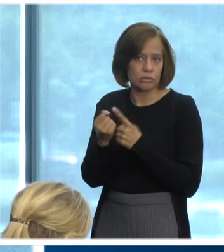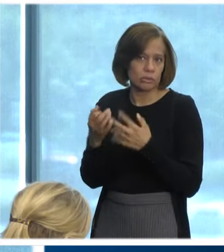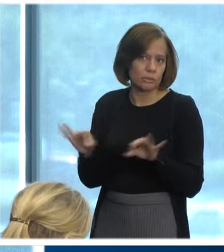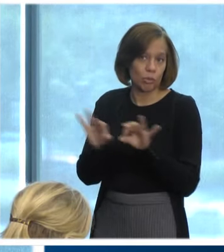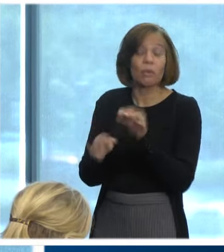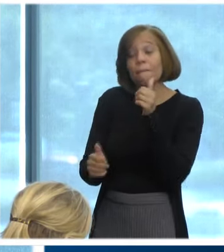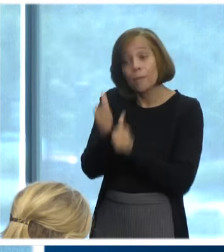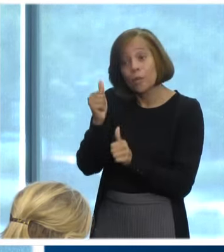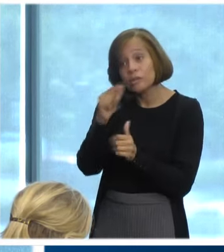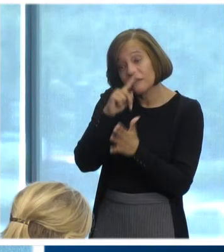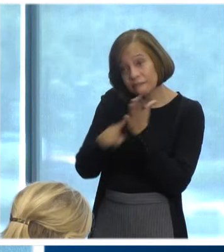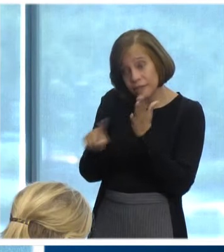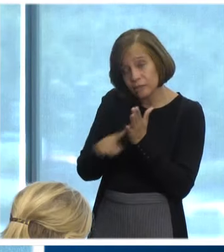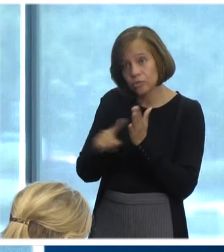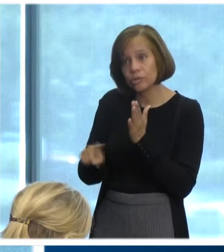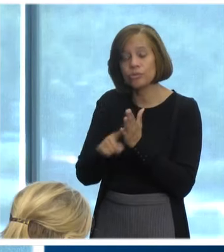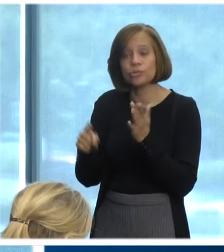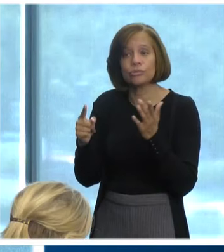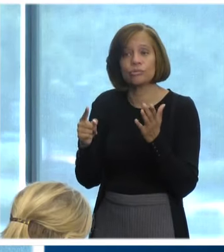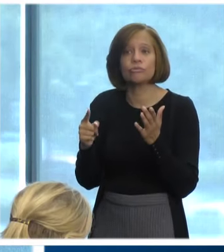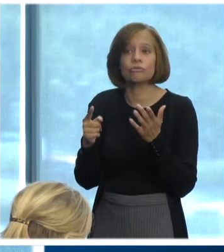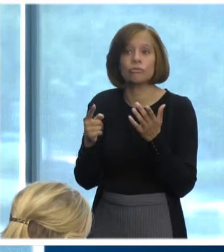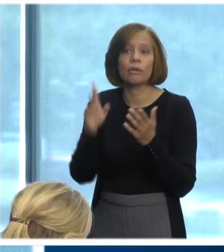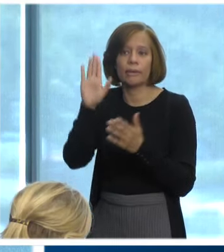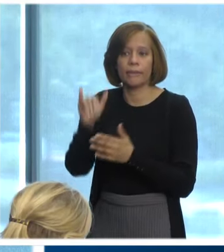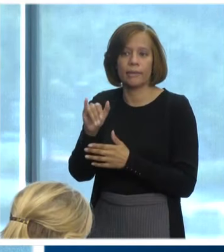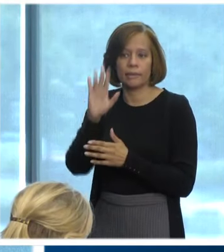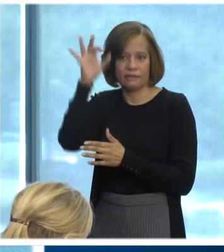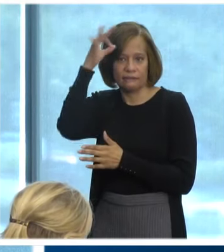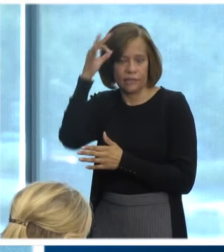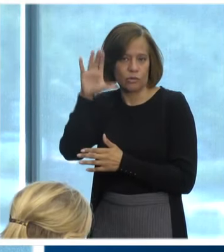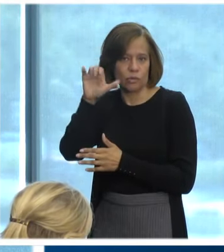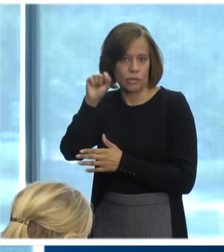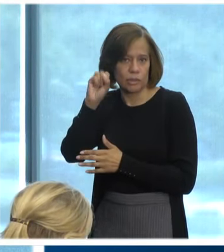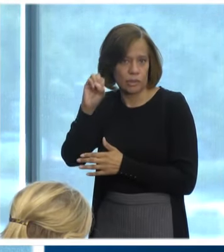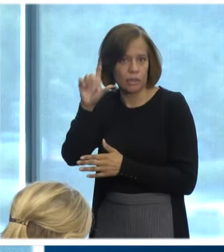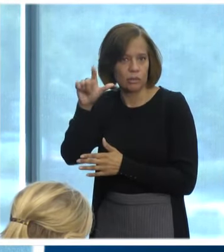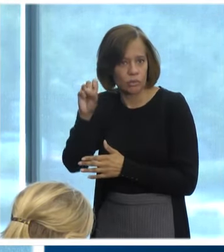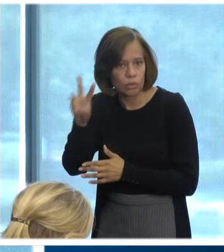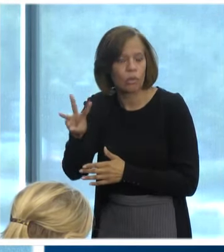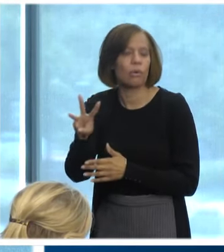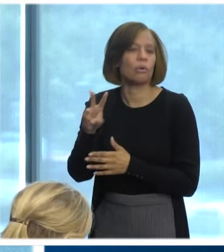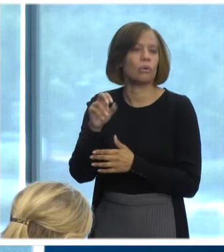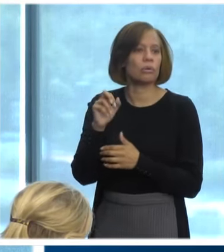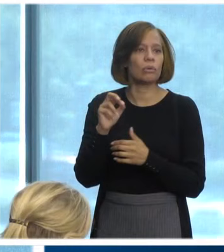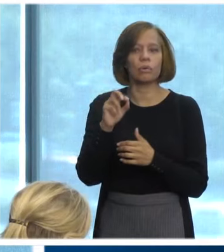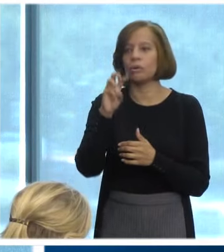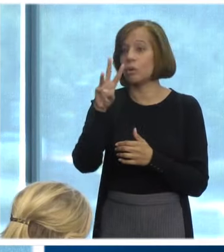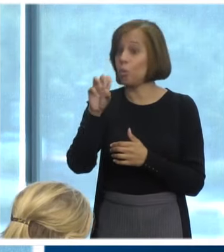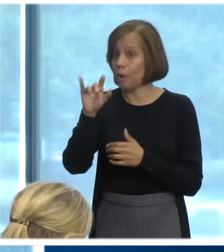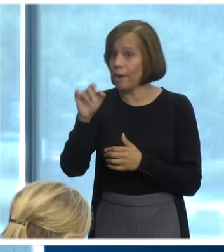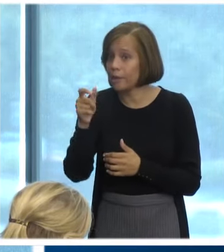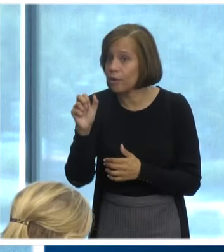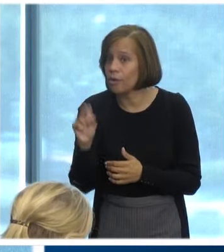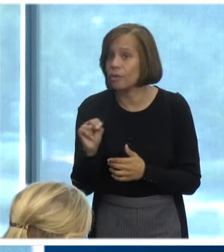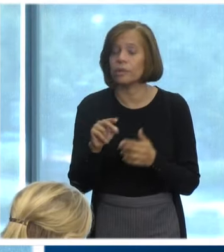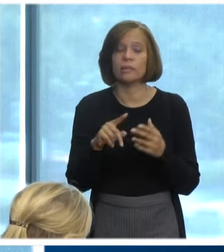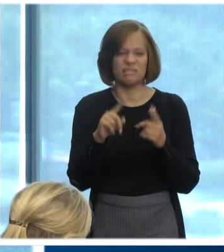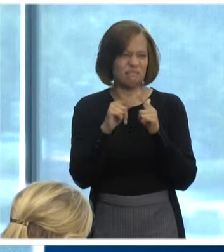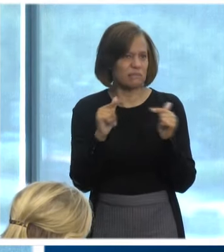these investigations are actually driven by federal case law, or a Loudermill case and a Weingarten and Enterprise Wire